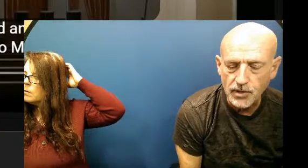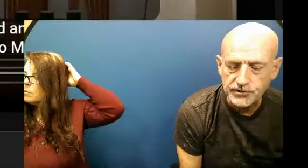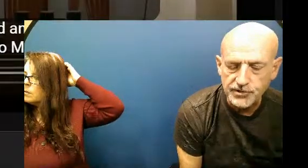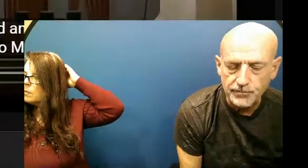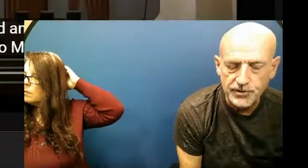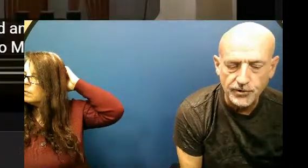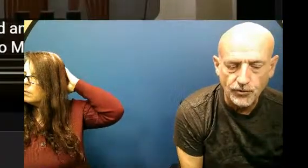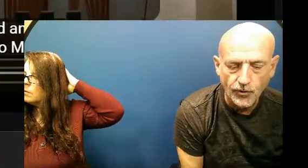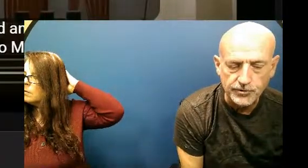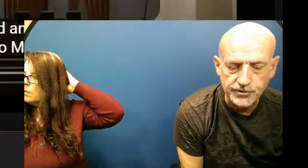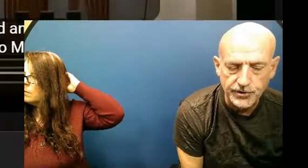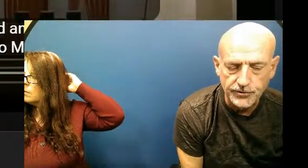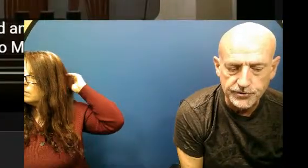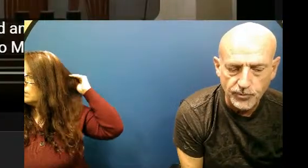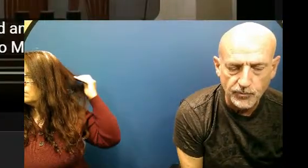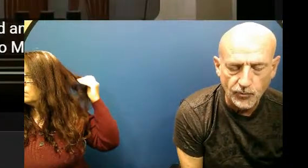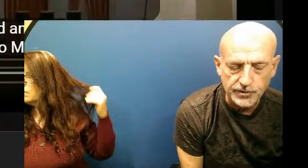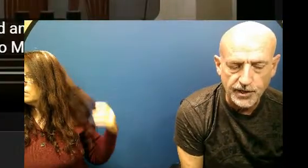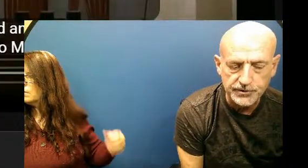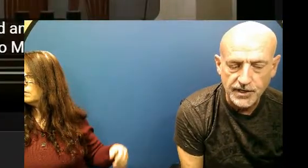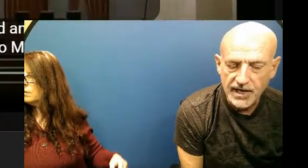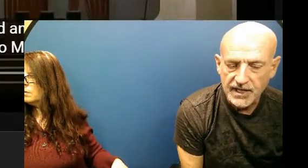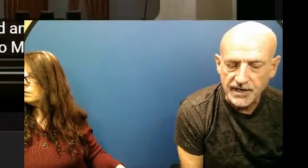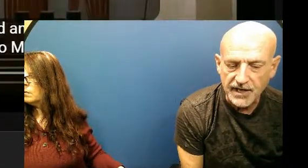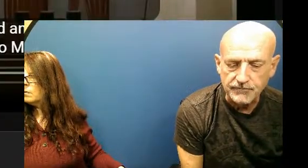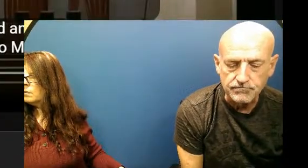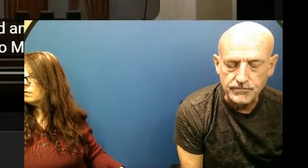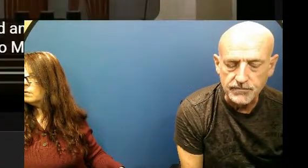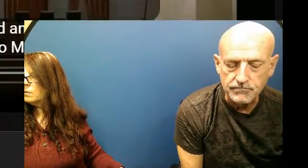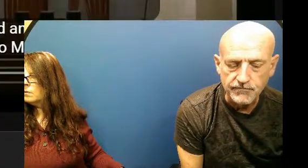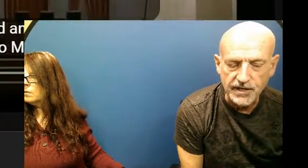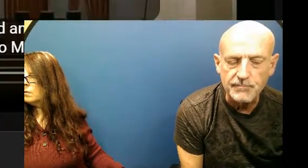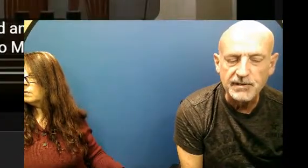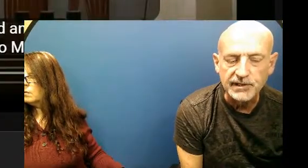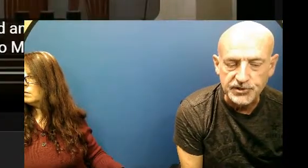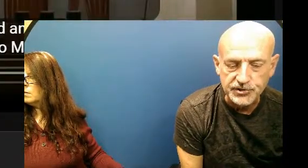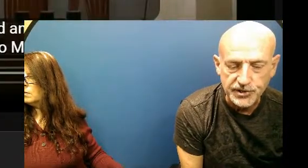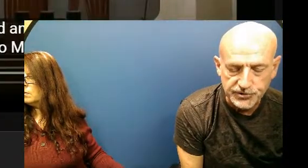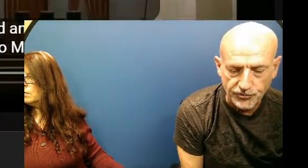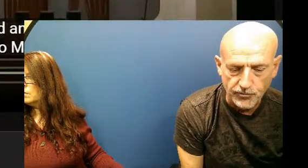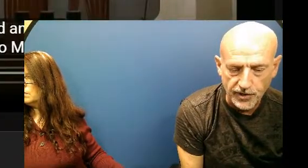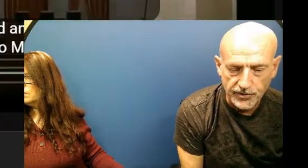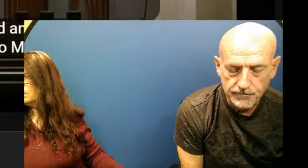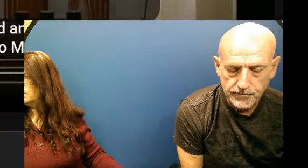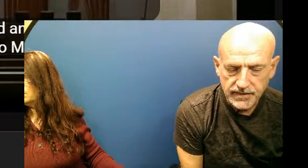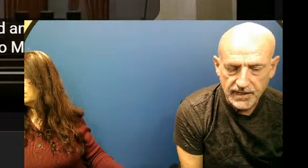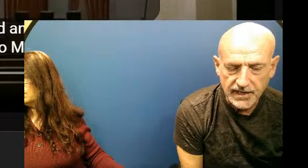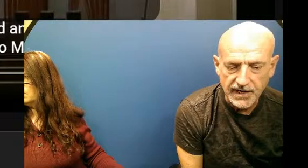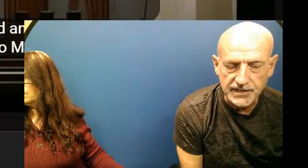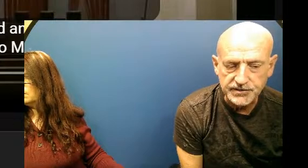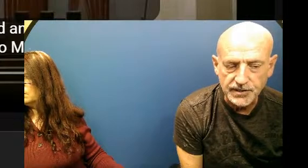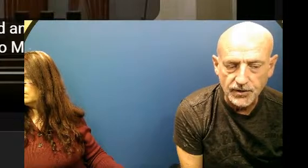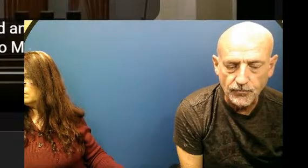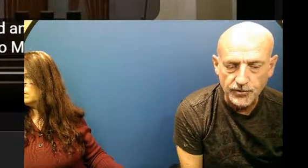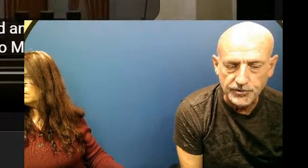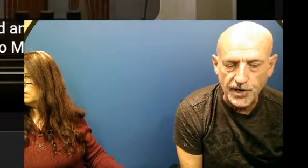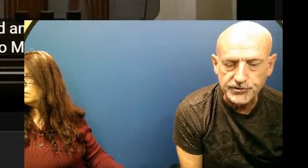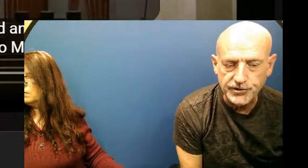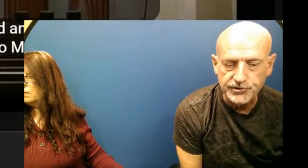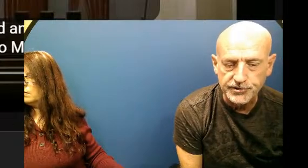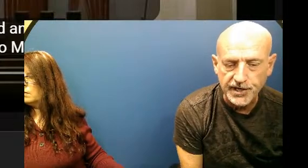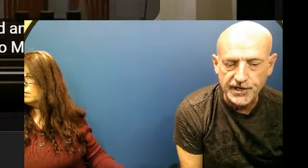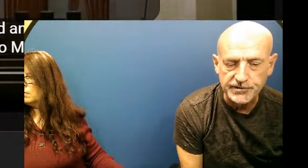is something the courts do, the Supreme Court does, that I vehemently disagree with, is when